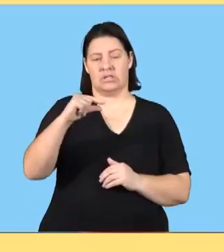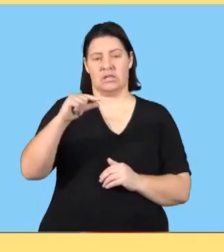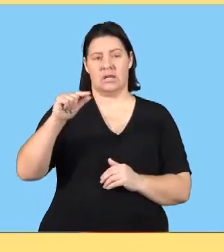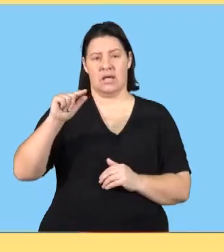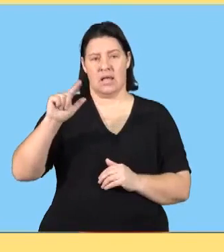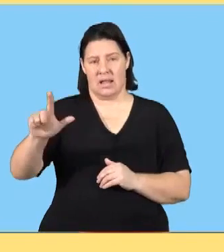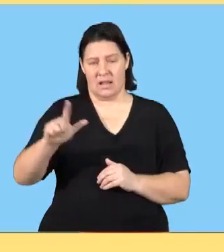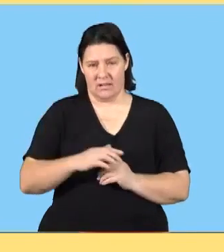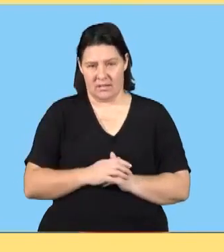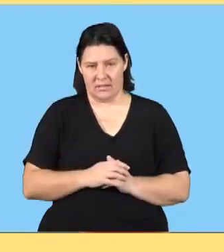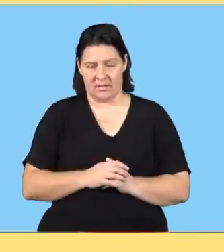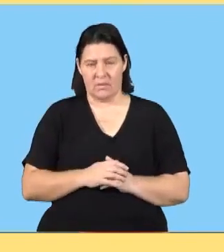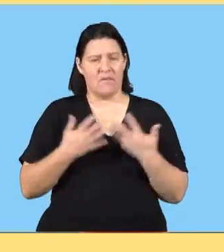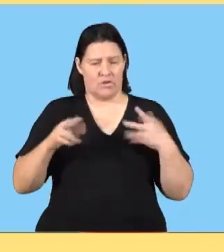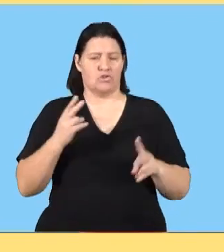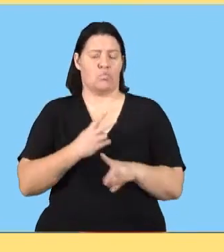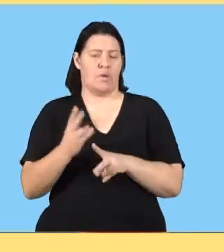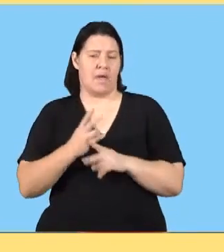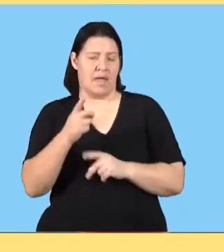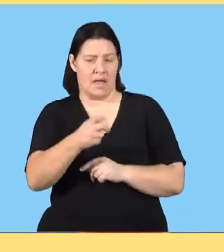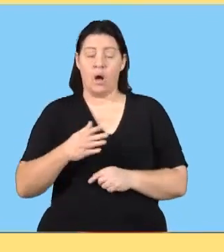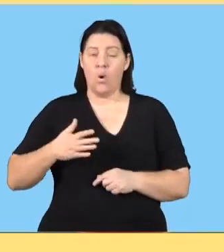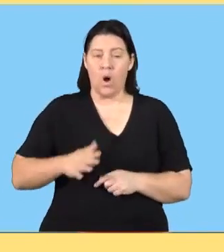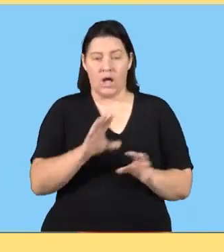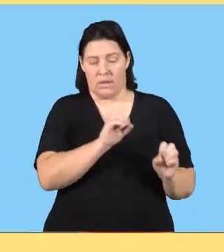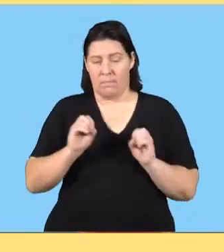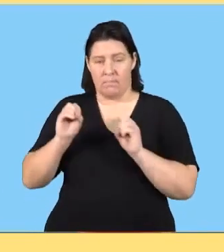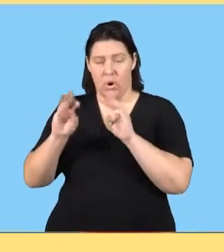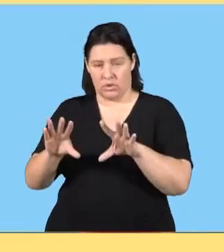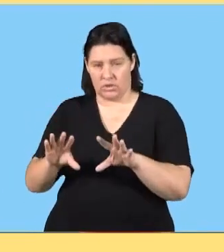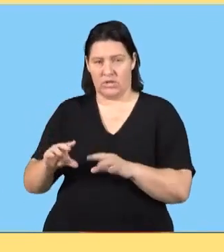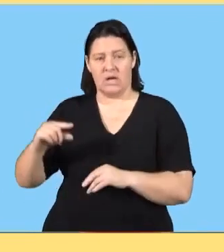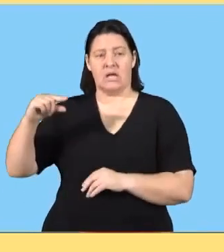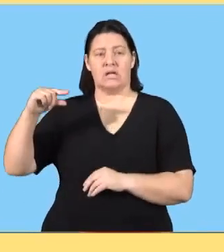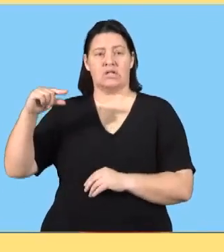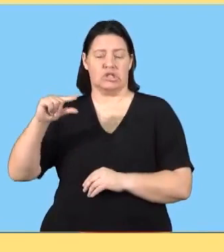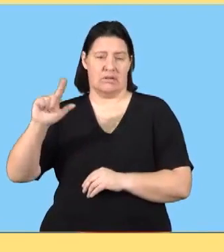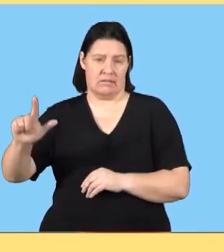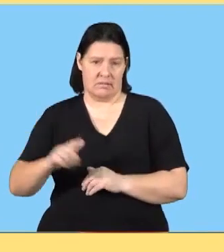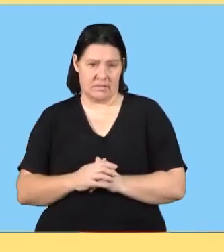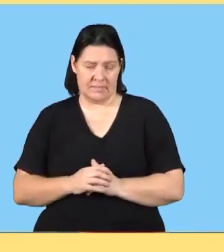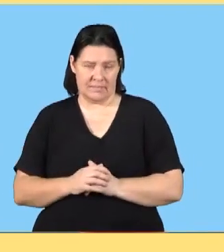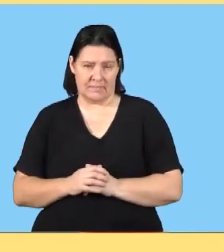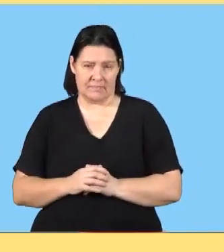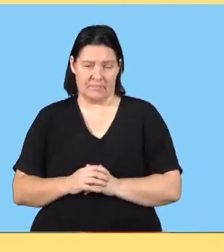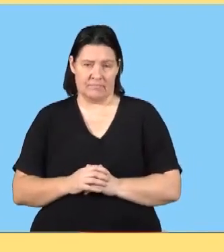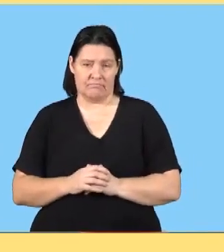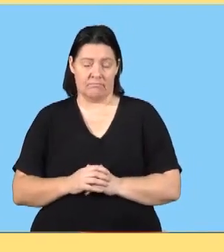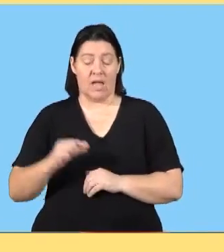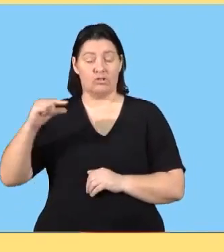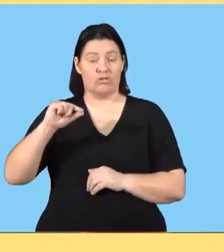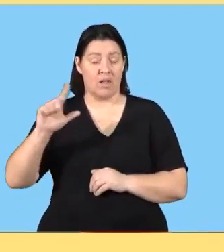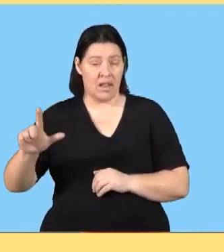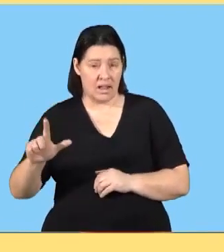Here is our general journal that we've already prepared, and we want to post it now to the general ledger. In the